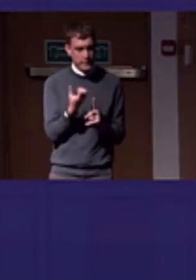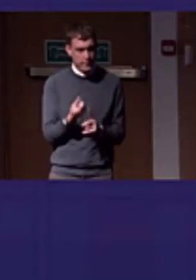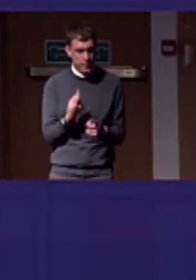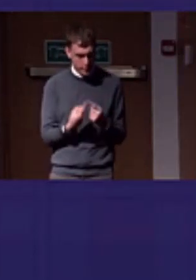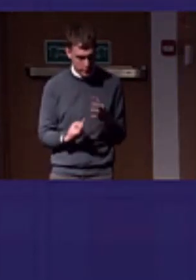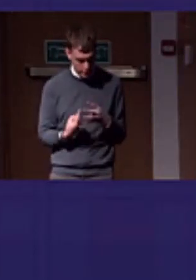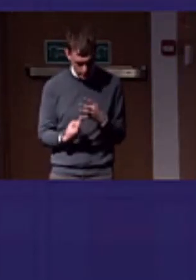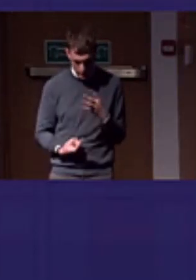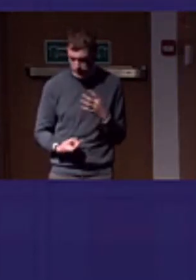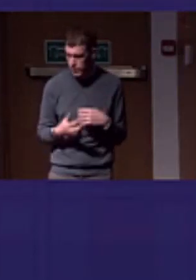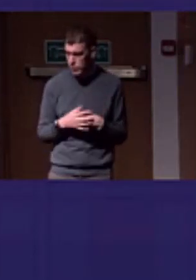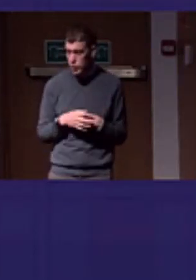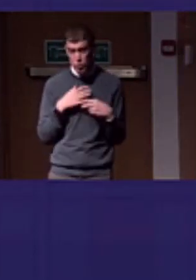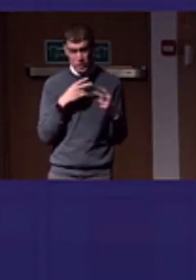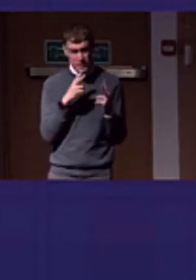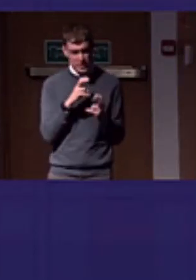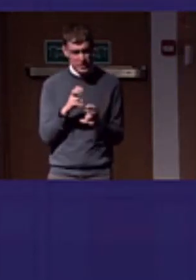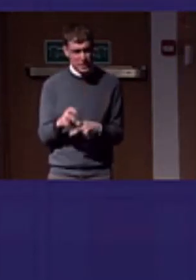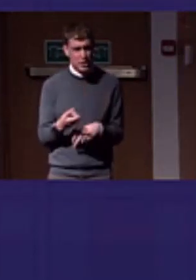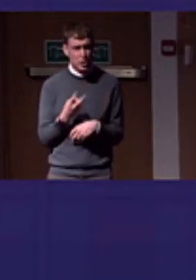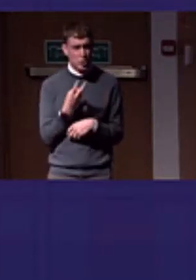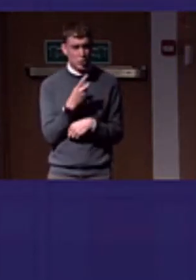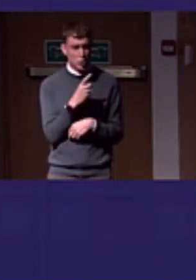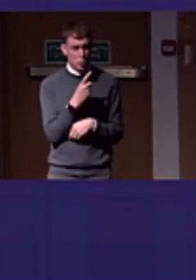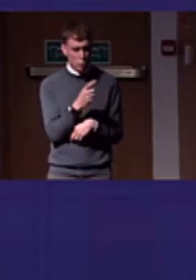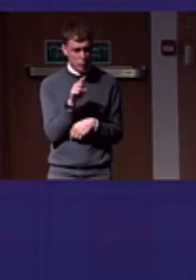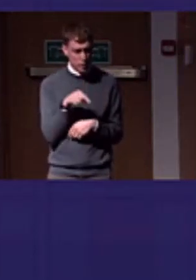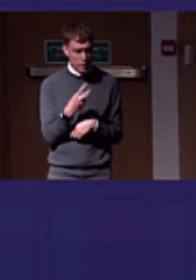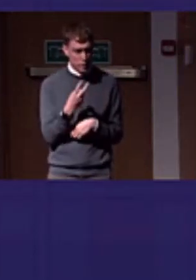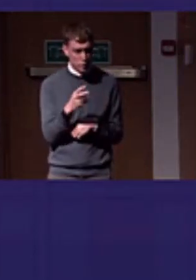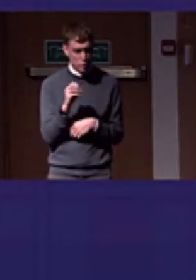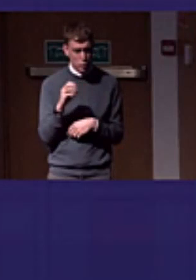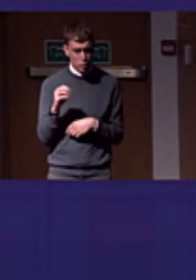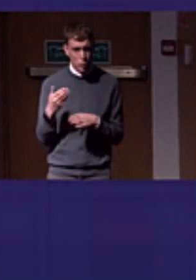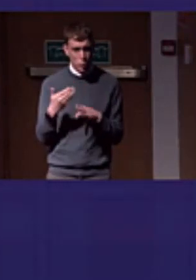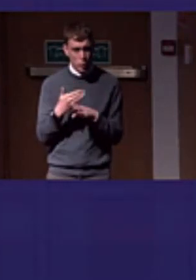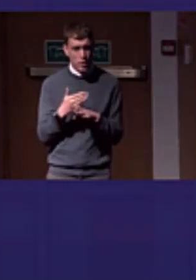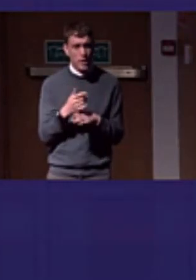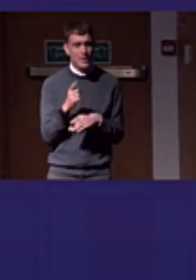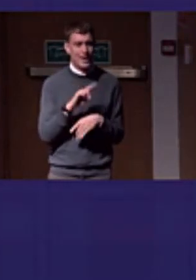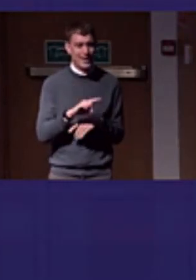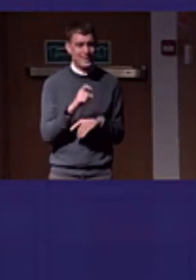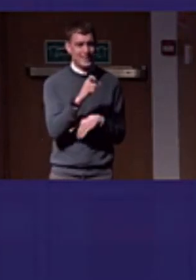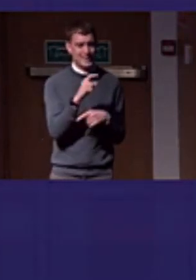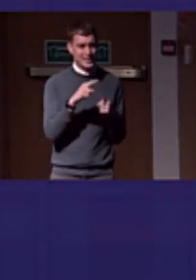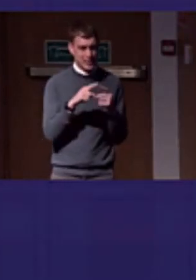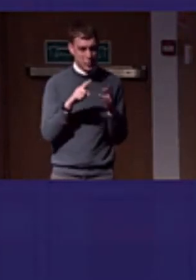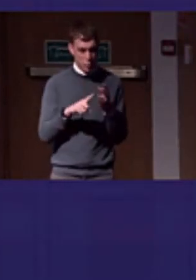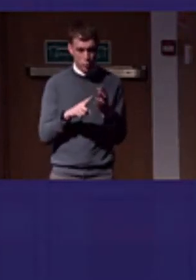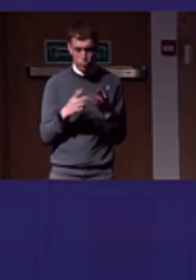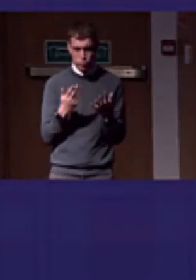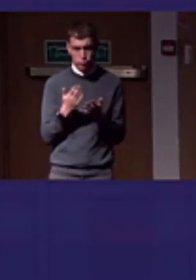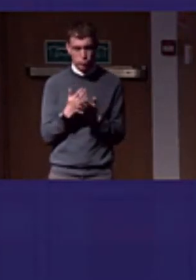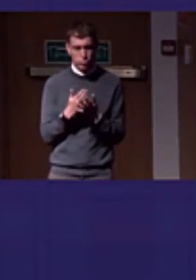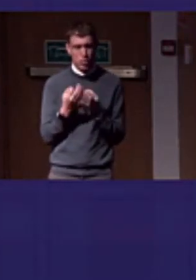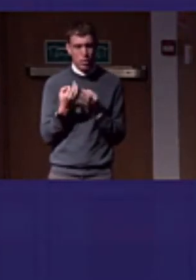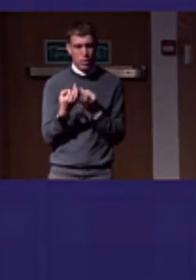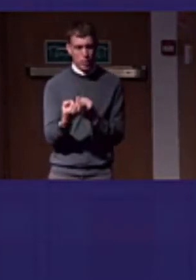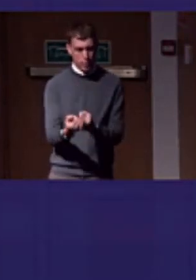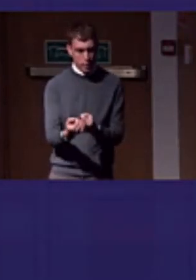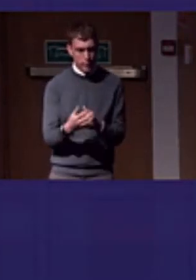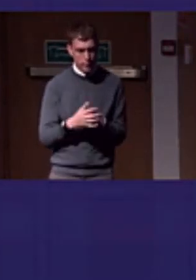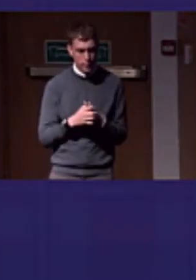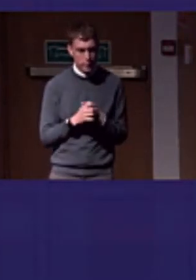they did this study of 1,200 workers and 150 CEOs. That's a longitudinal study. And it turned out